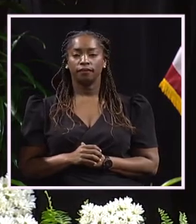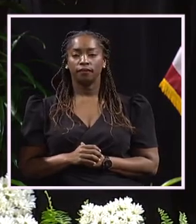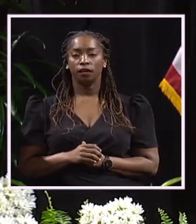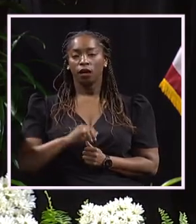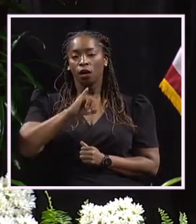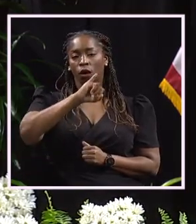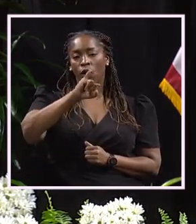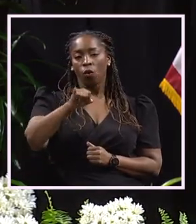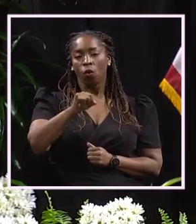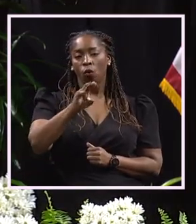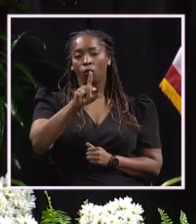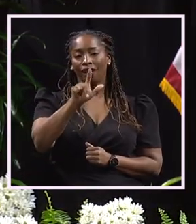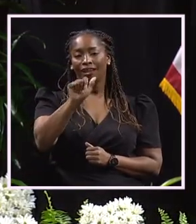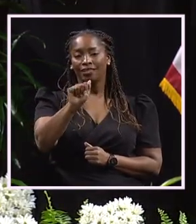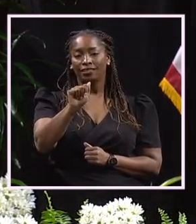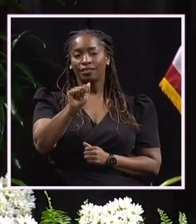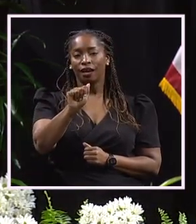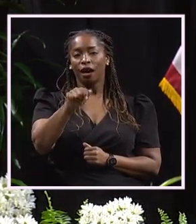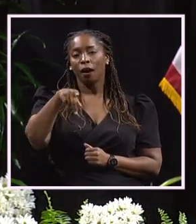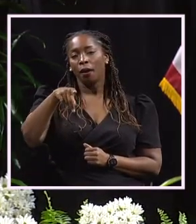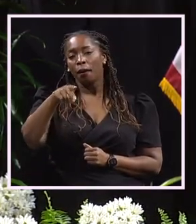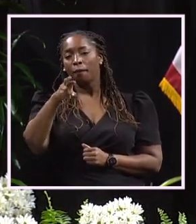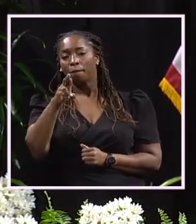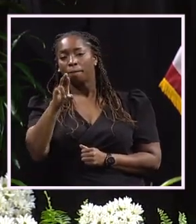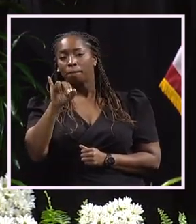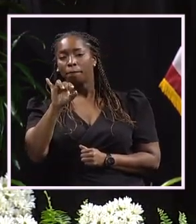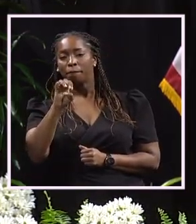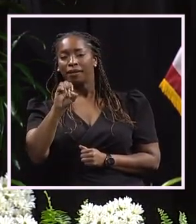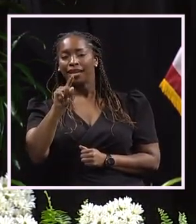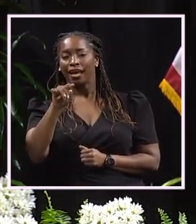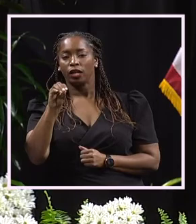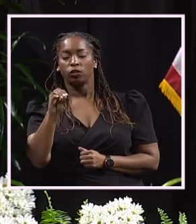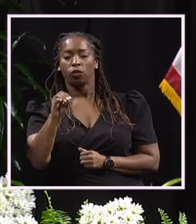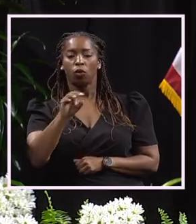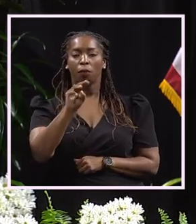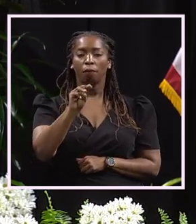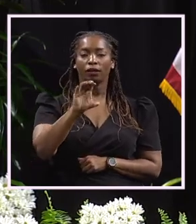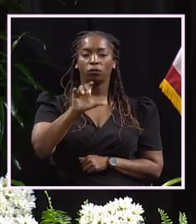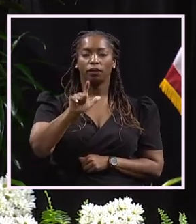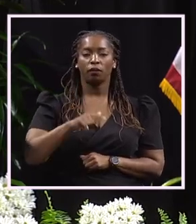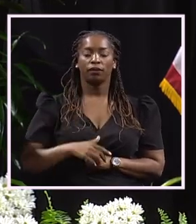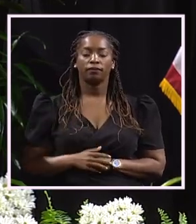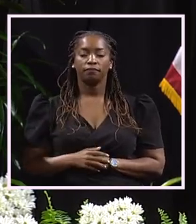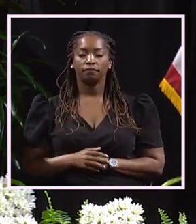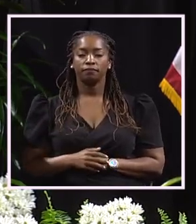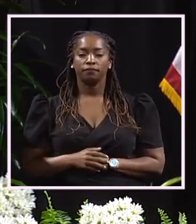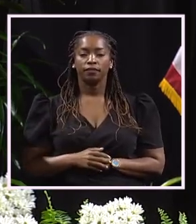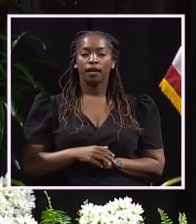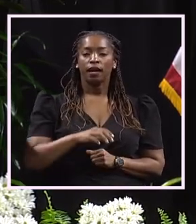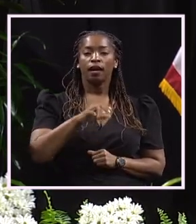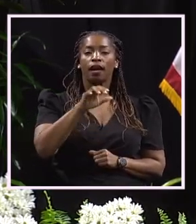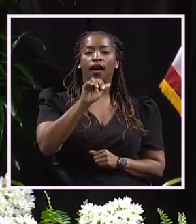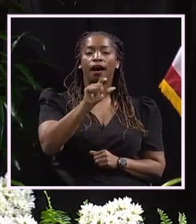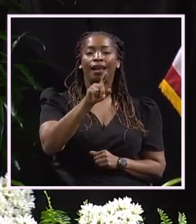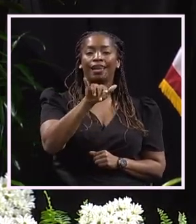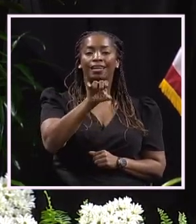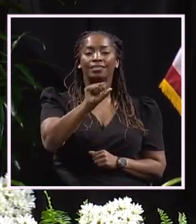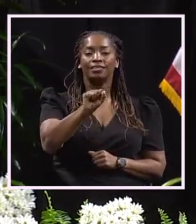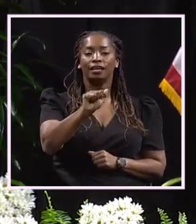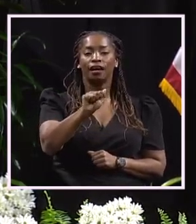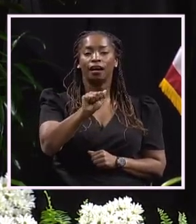Julissa Abigail Prieto, magna cum laude, Alyssa Nicole Pham Ta,